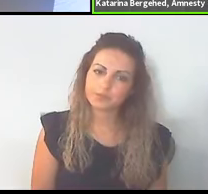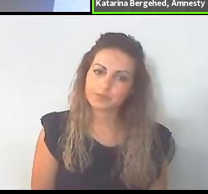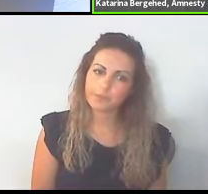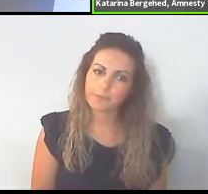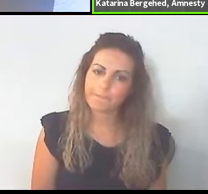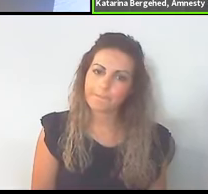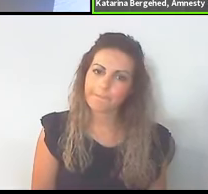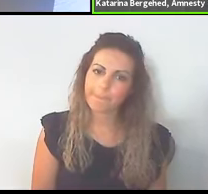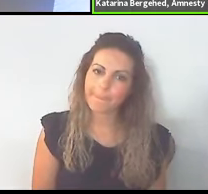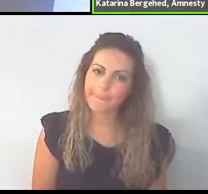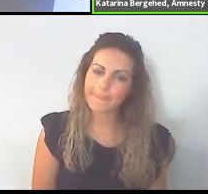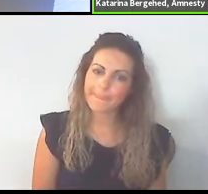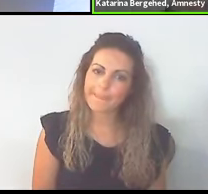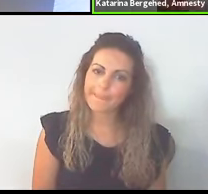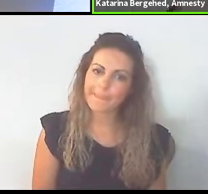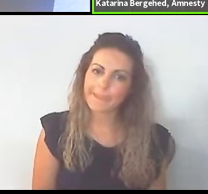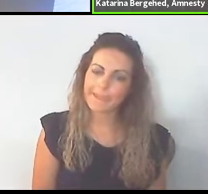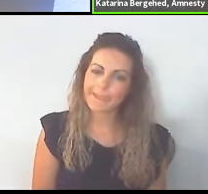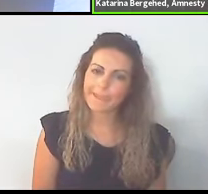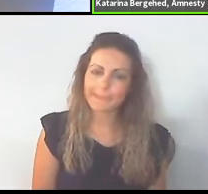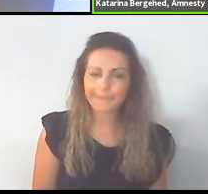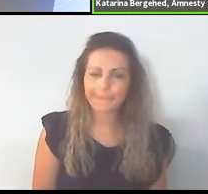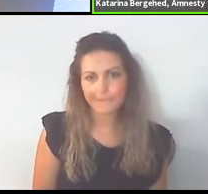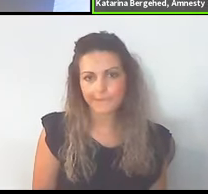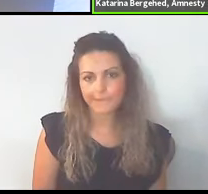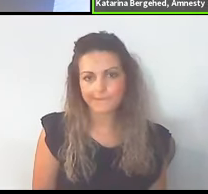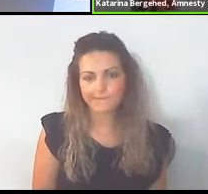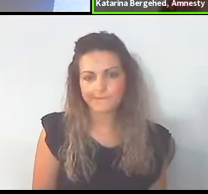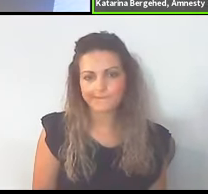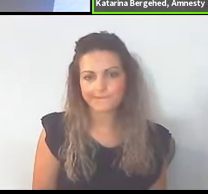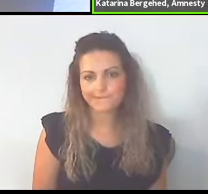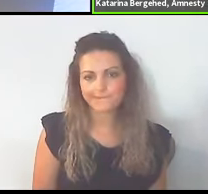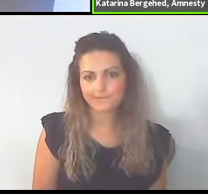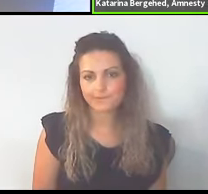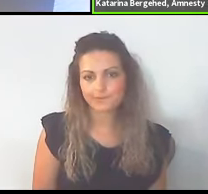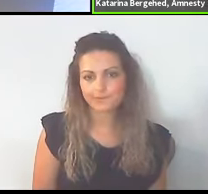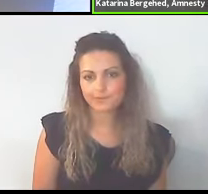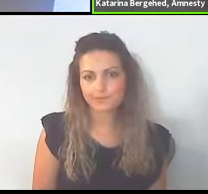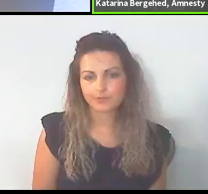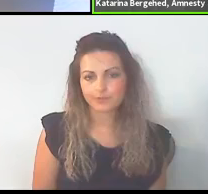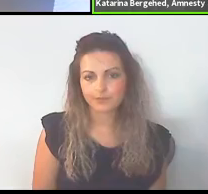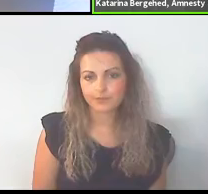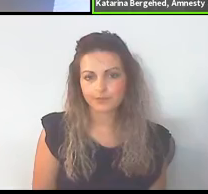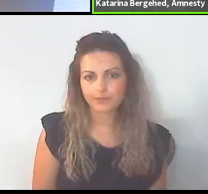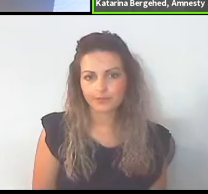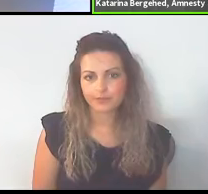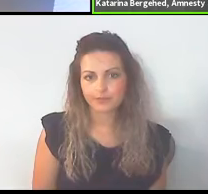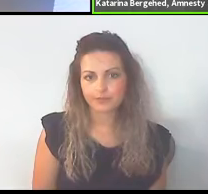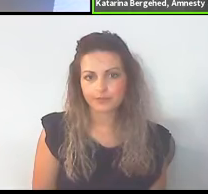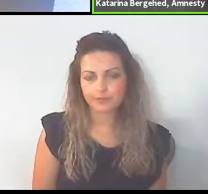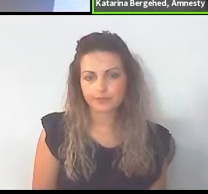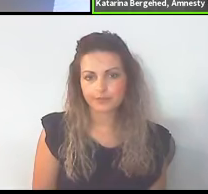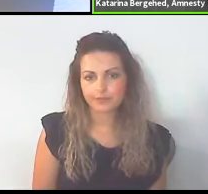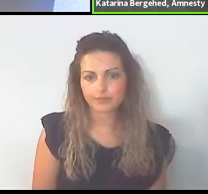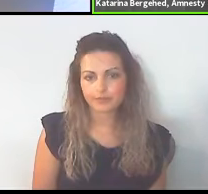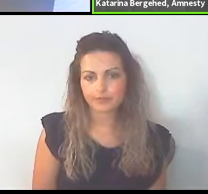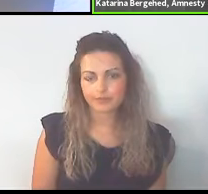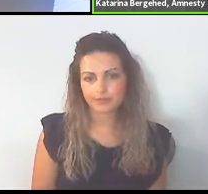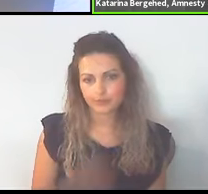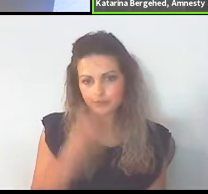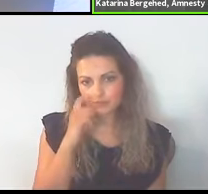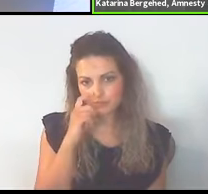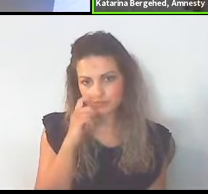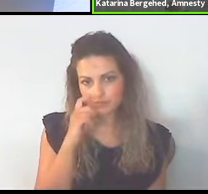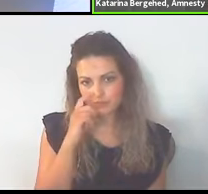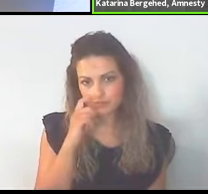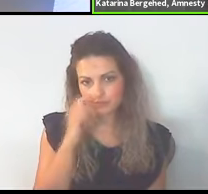in a vulnerable situation. But there are new cases that would not have been prosecuted before the legal